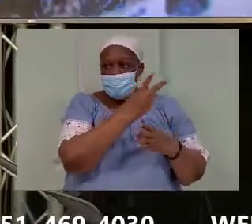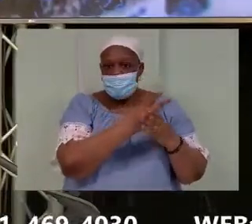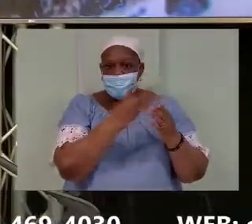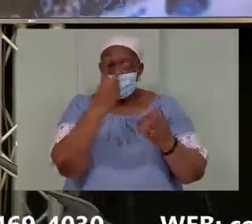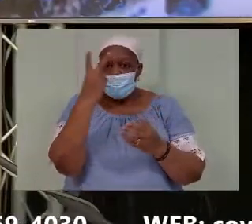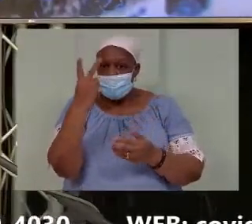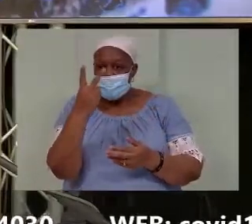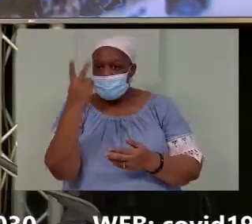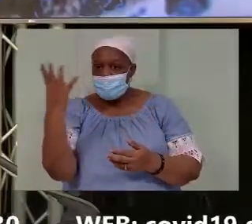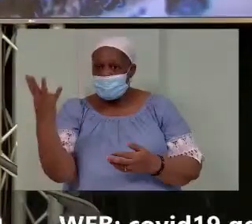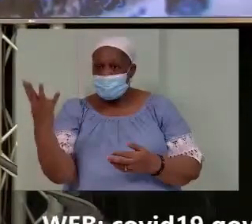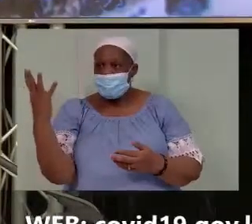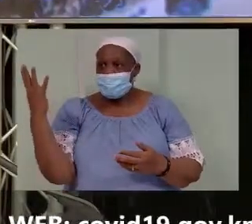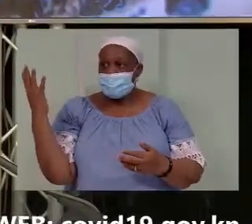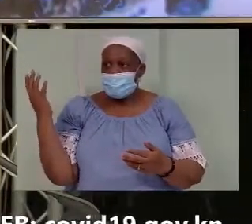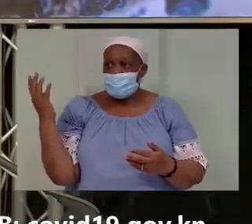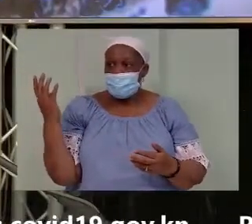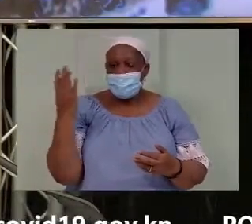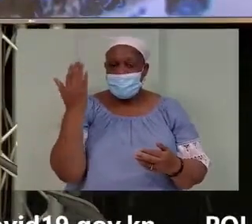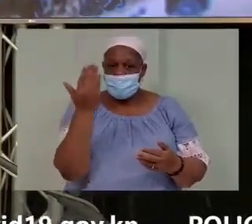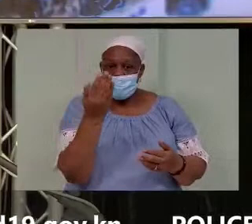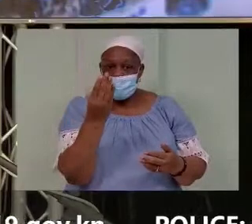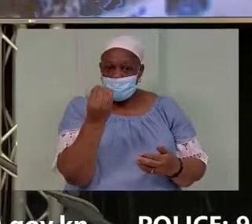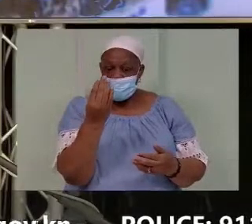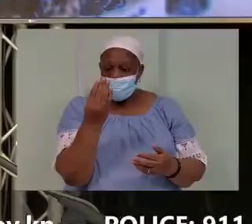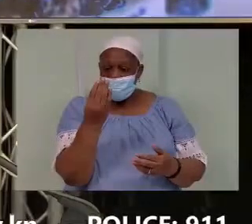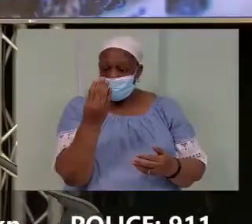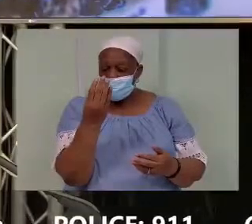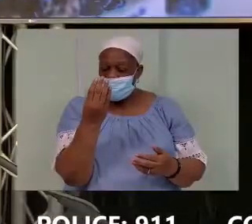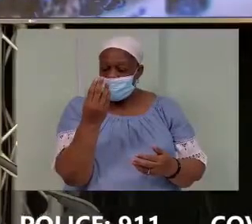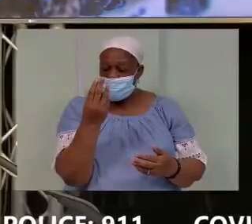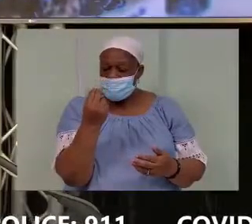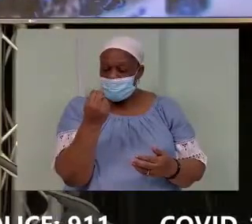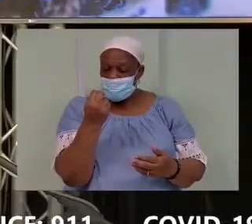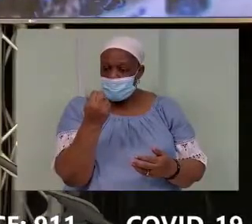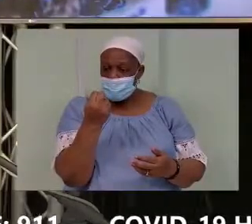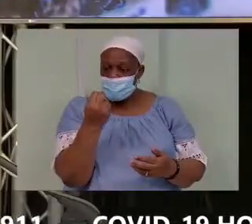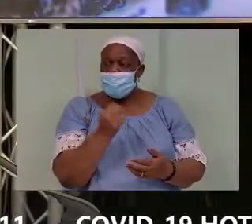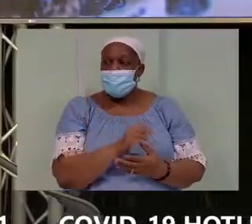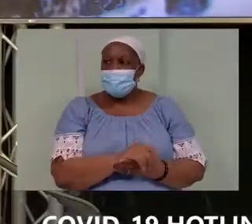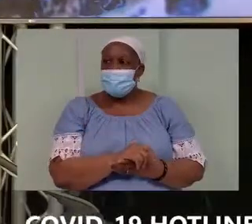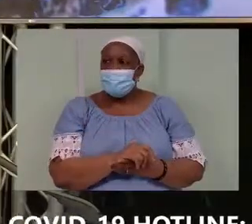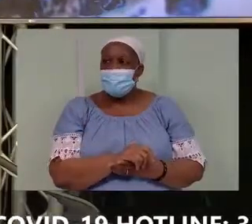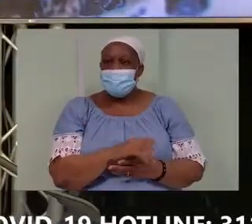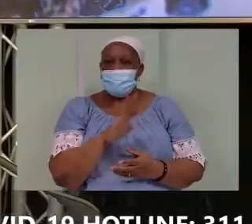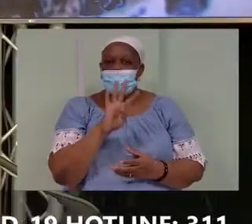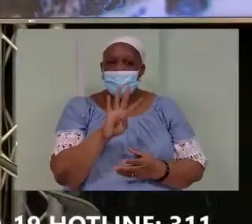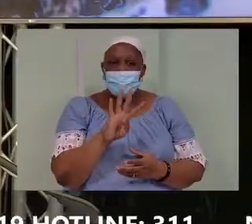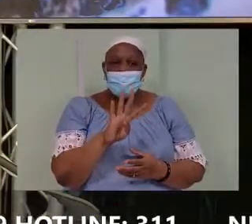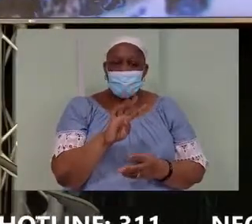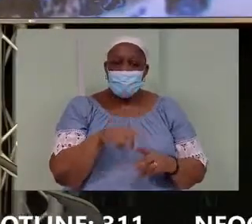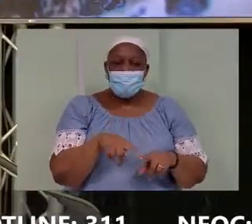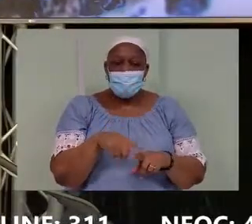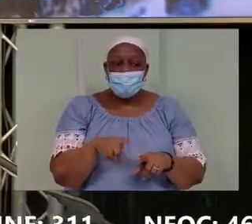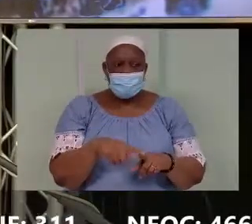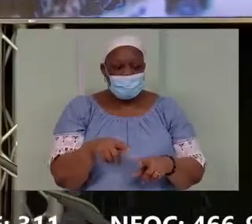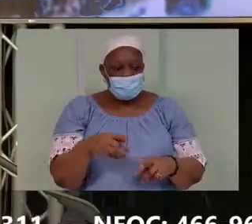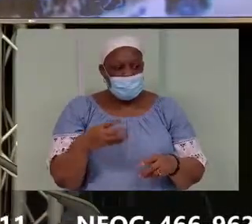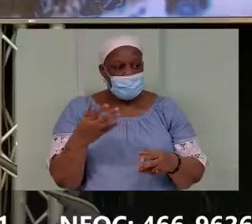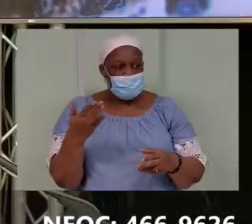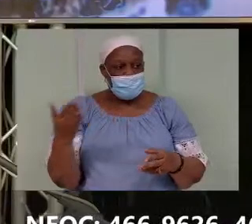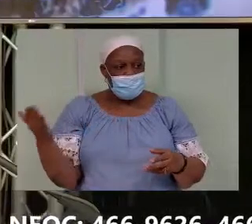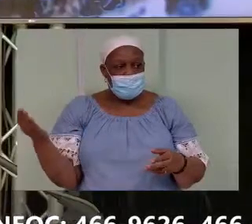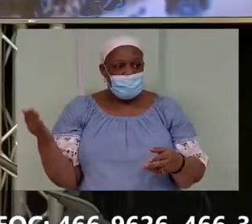4, a model of 12, from 4 to 12. We looked at several models, and some